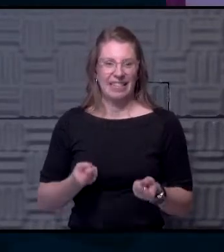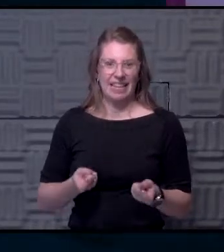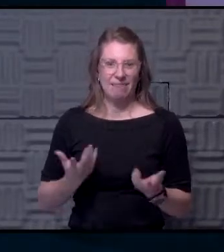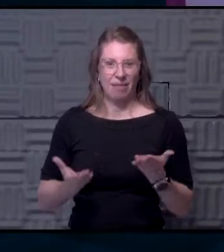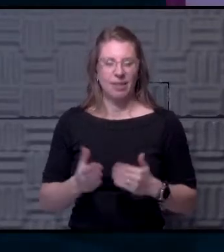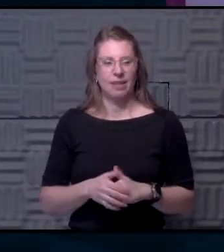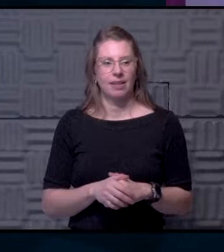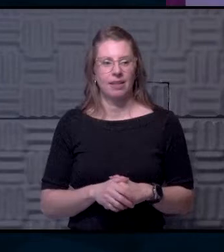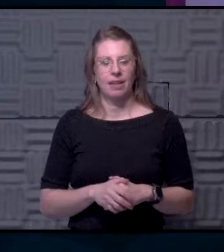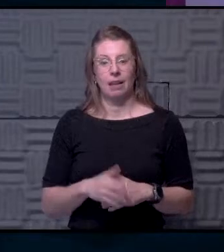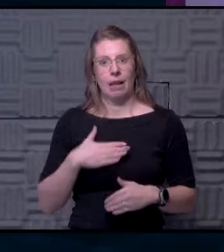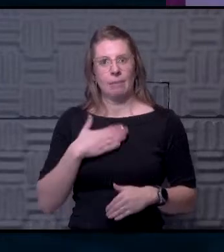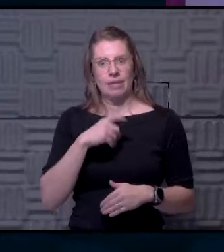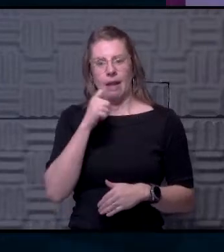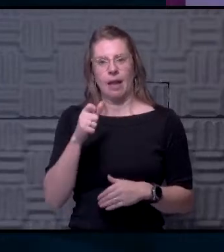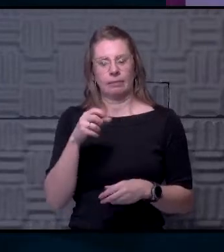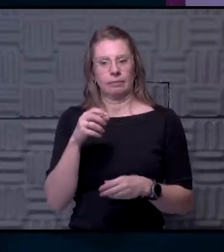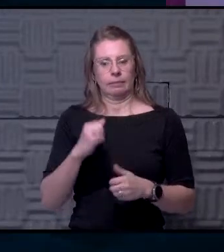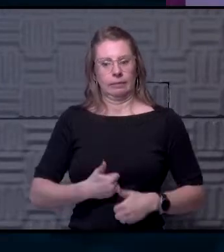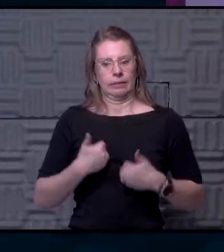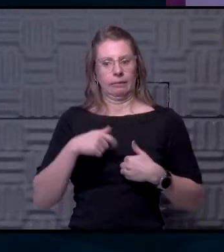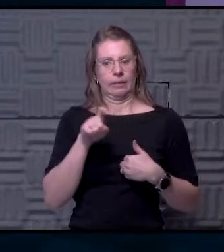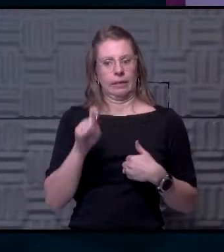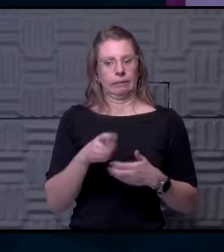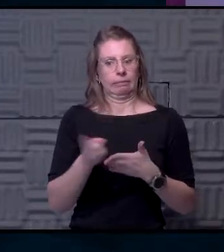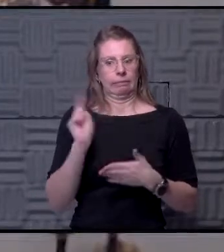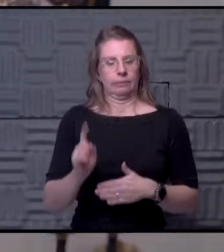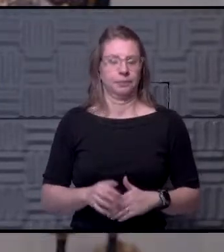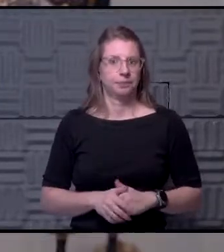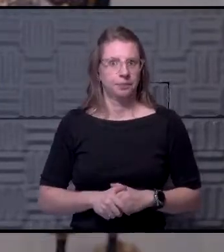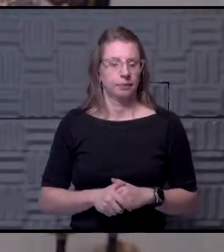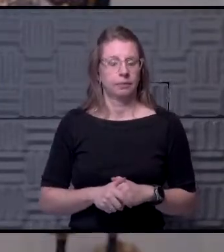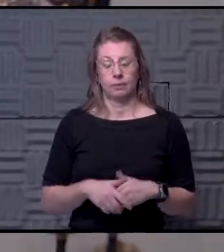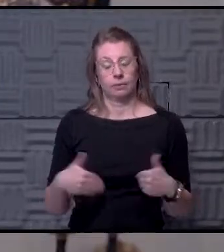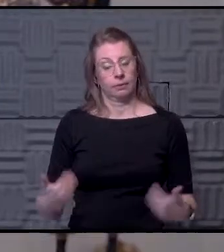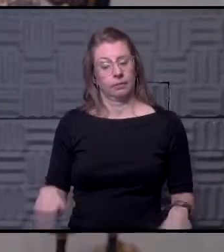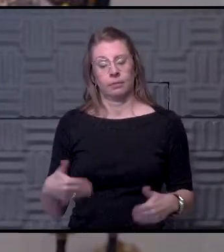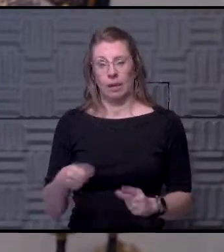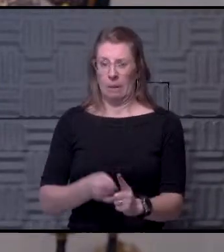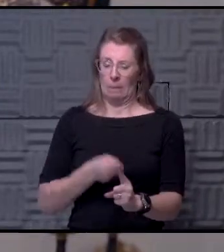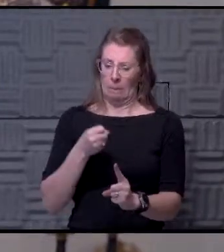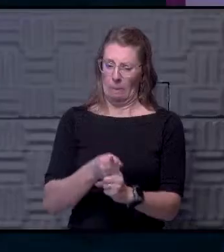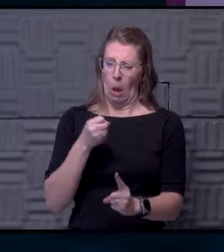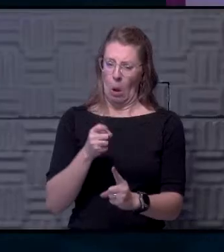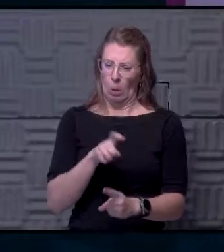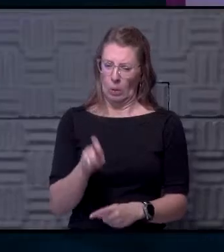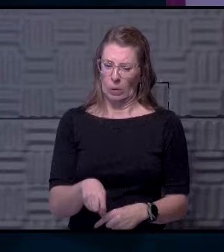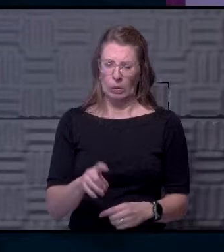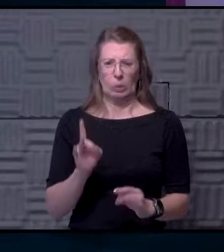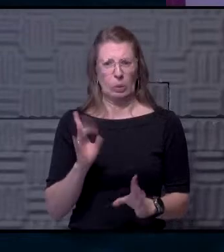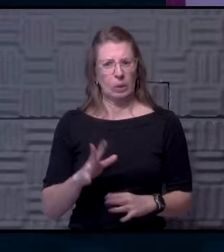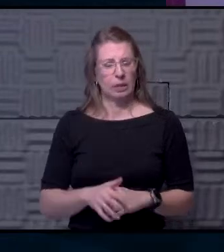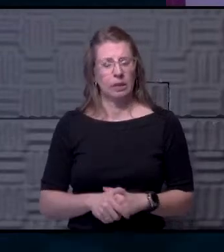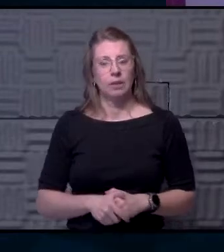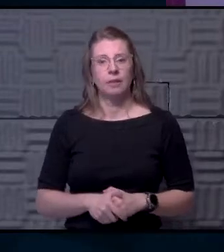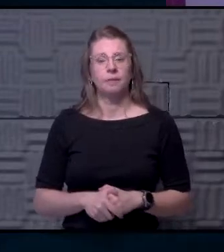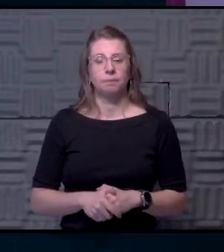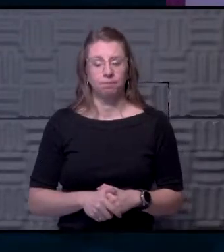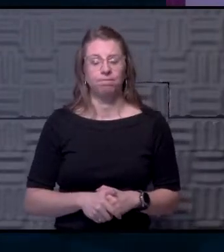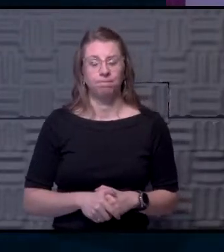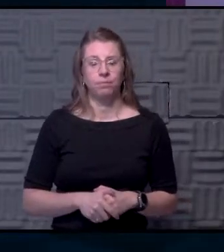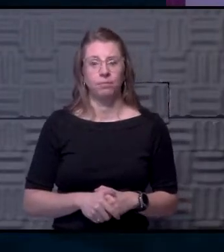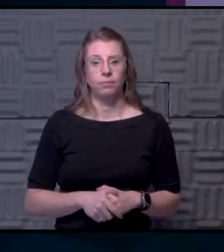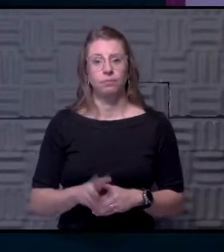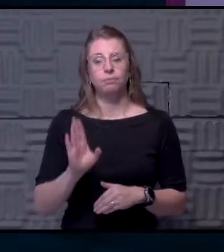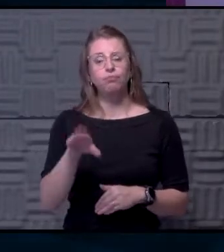glad I wasn't in Texas last week because, man, you know, they really got smacked. They did. They did. So,